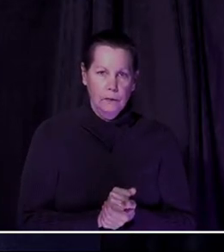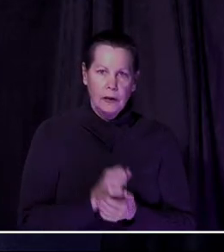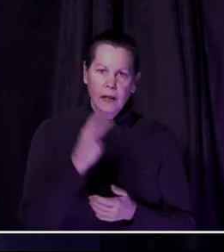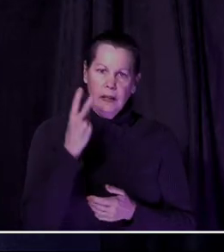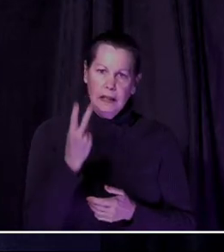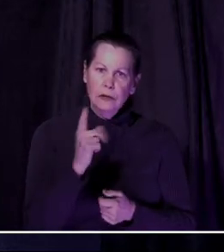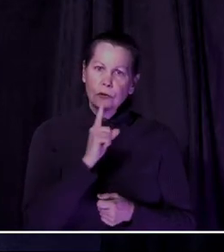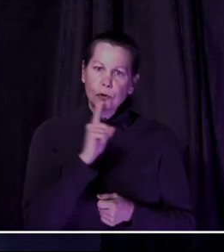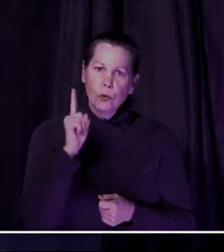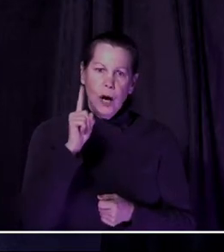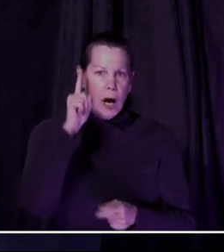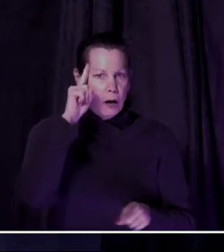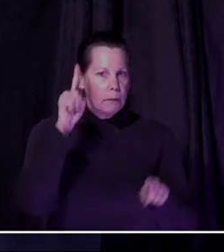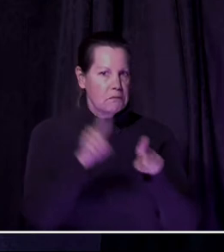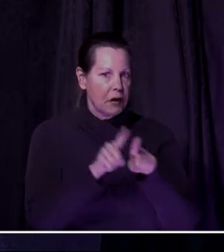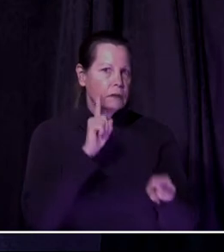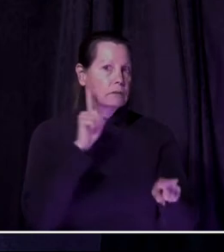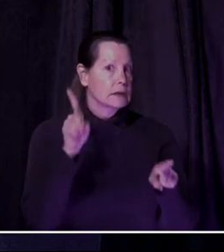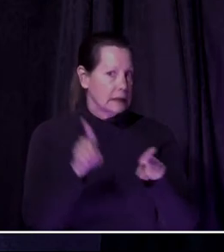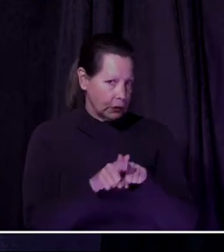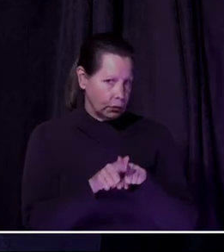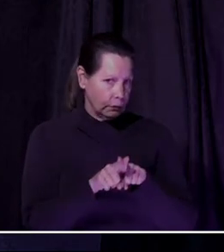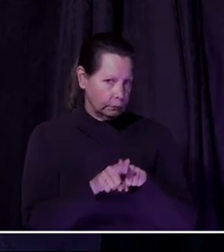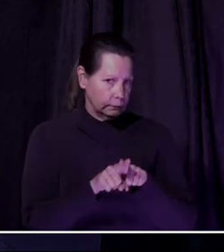are brothers and sisters. Okay,